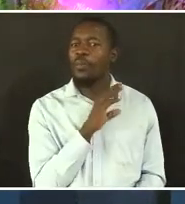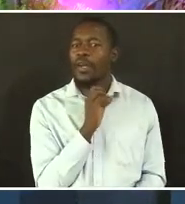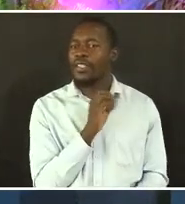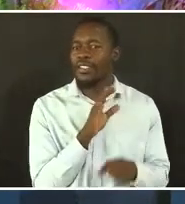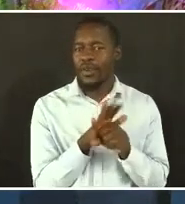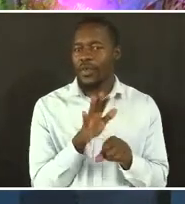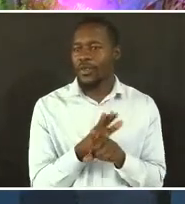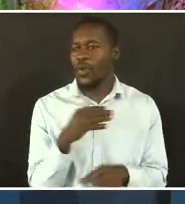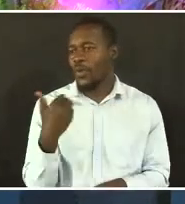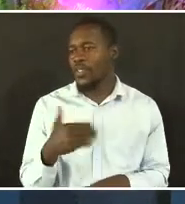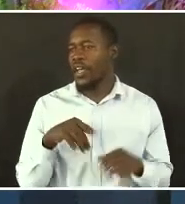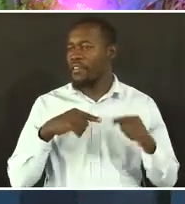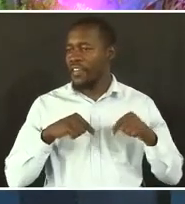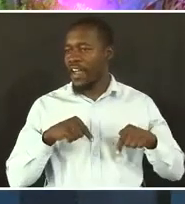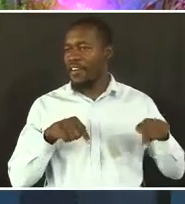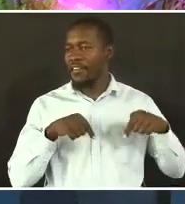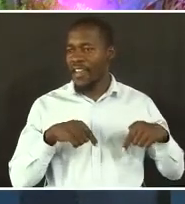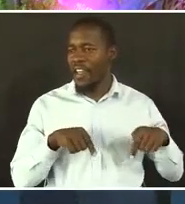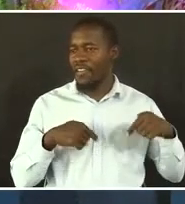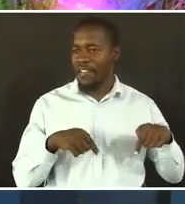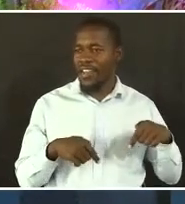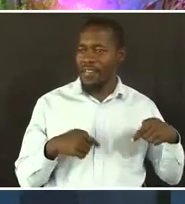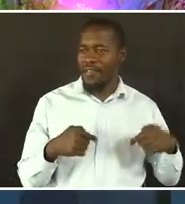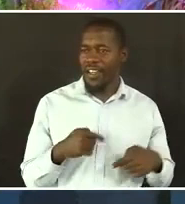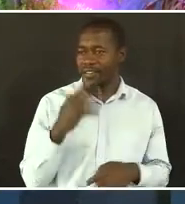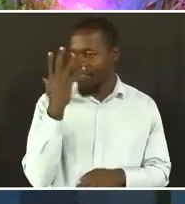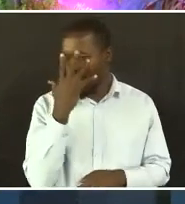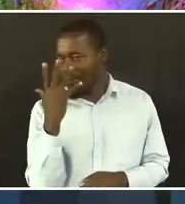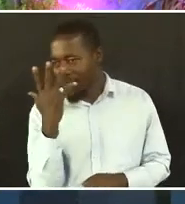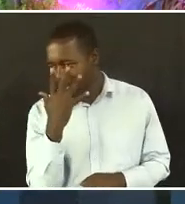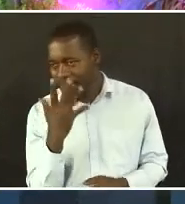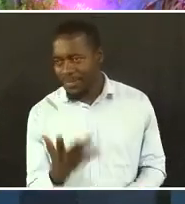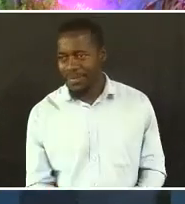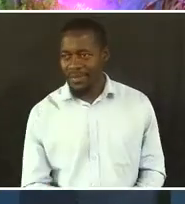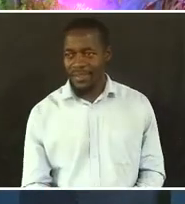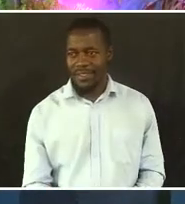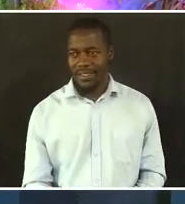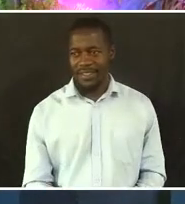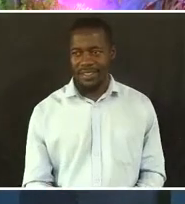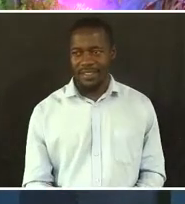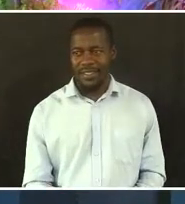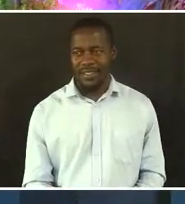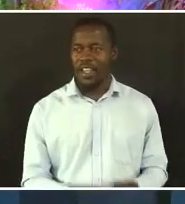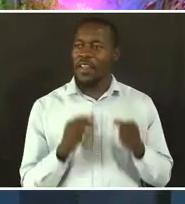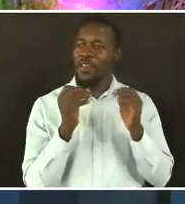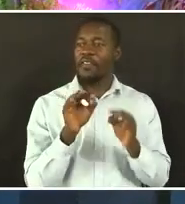Why are we not participating in prison ministry? I was what? Afraid.